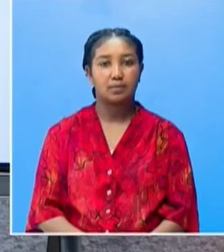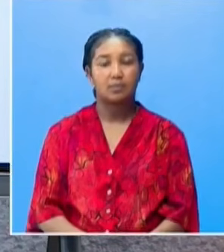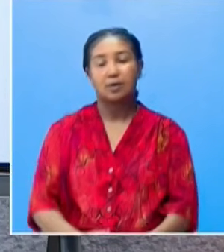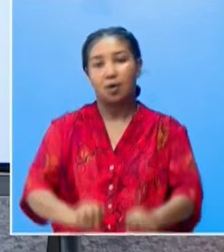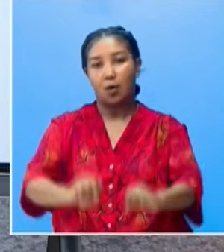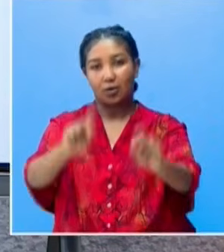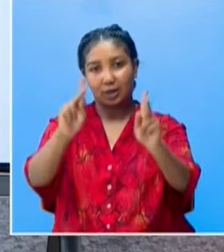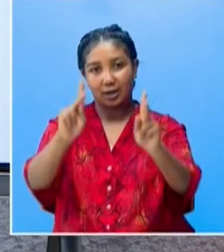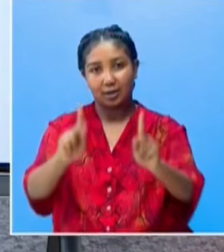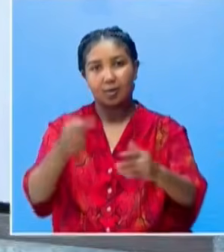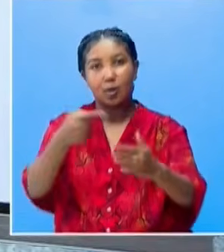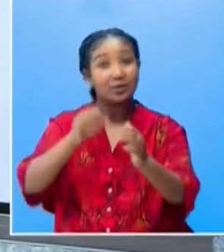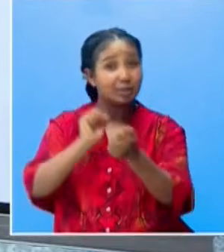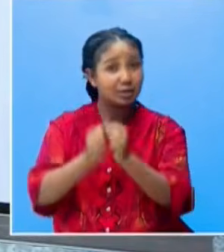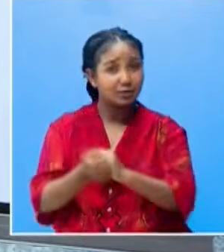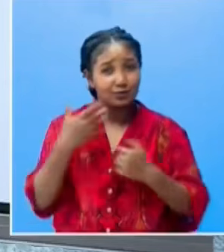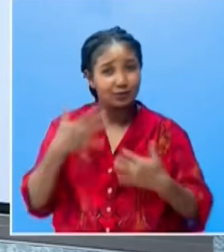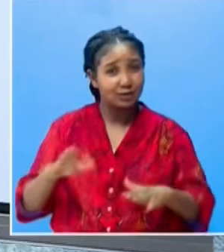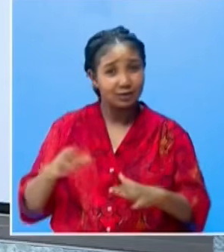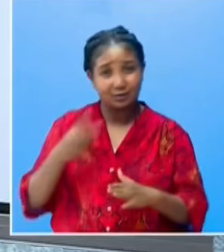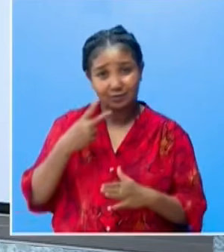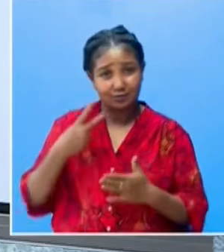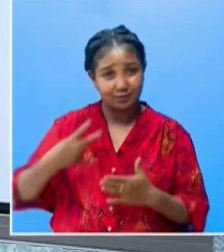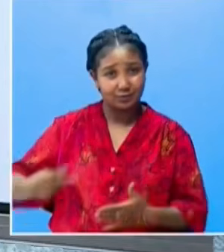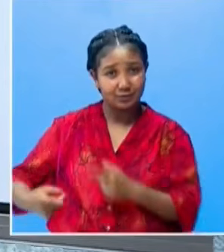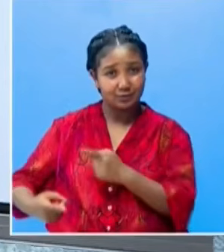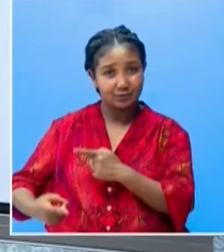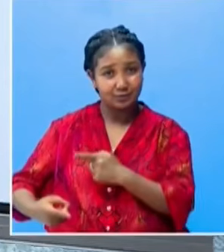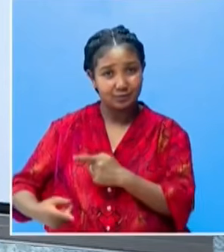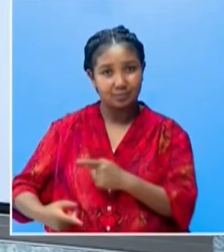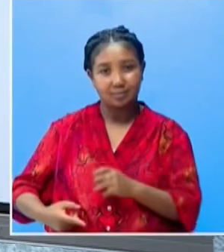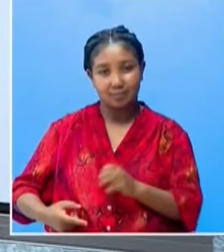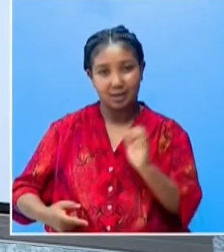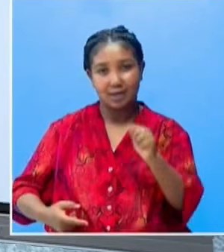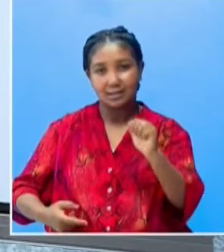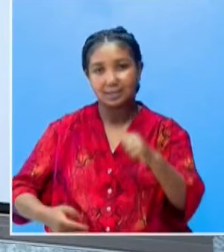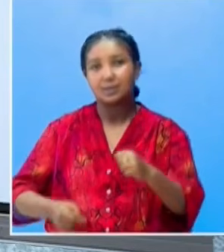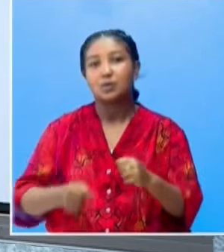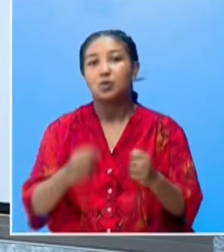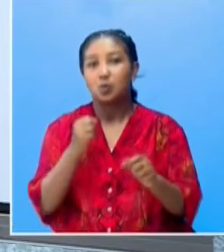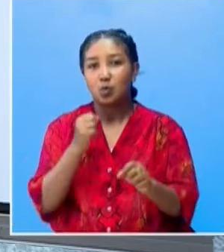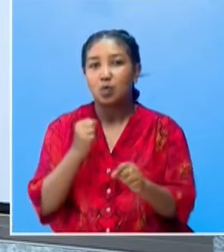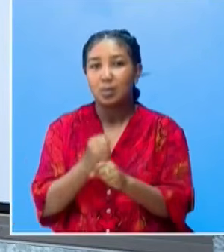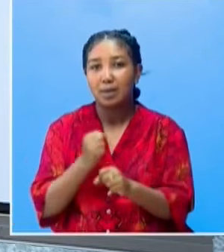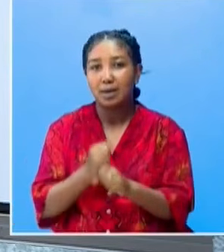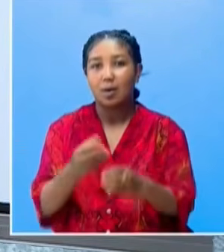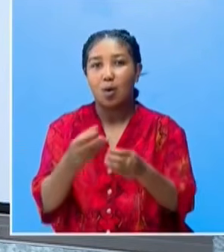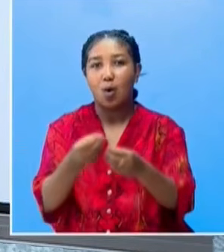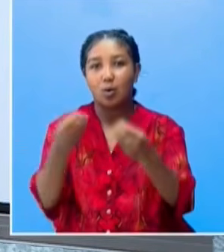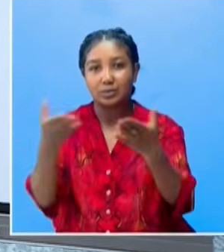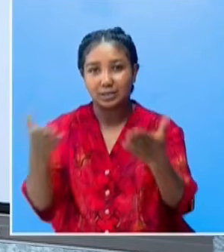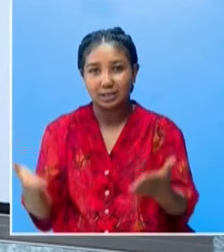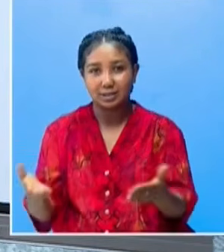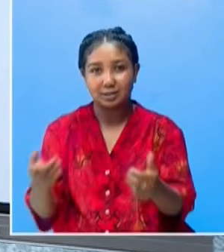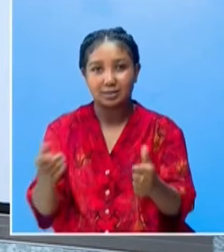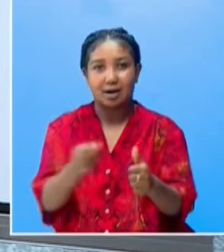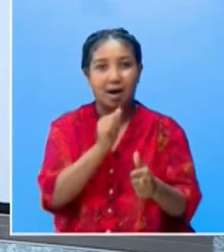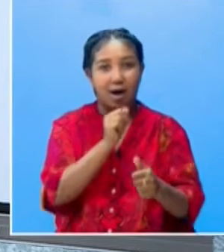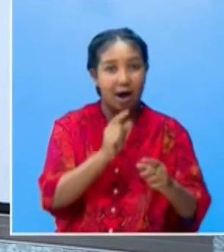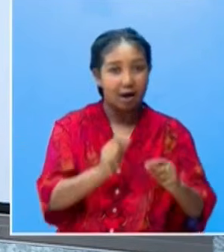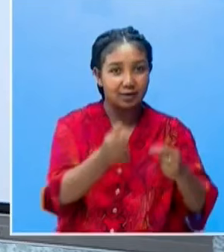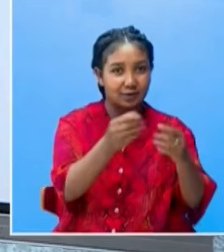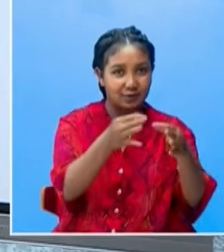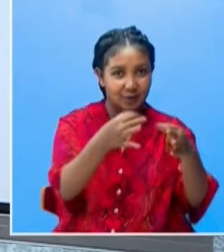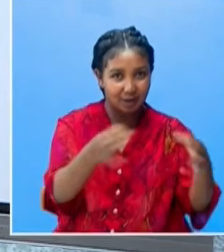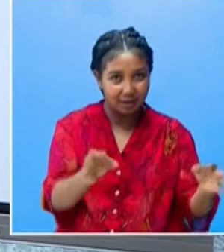Okay, what changes have we made? Yes, we make the objects on the active sentence